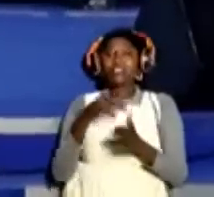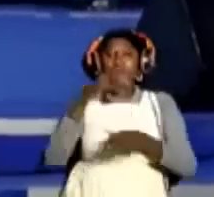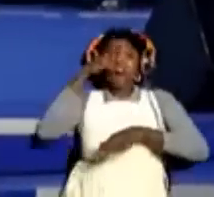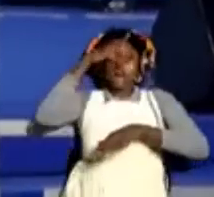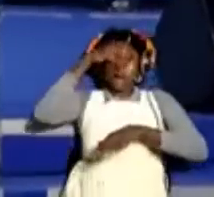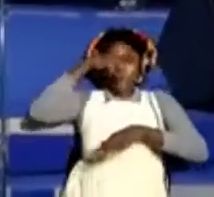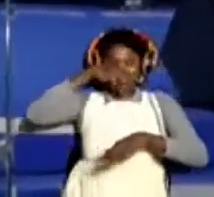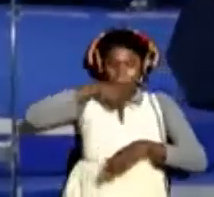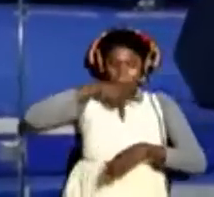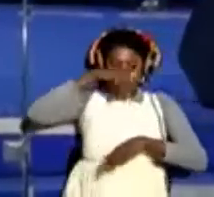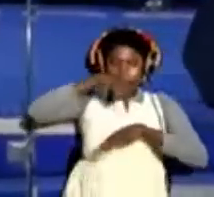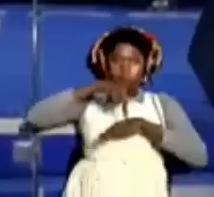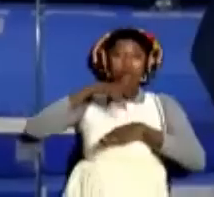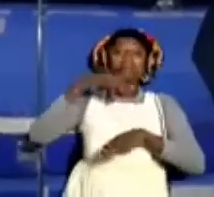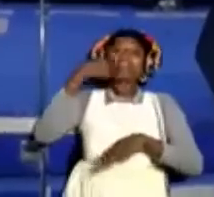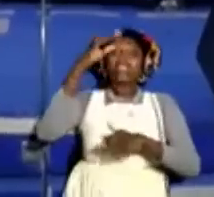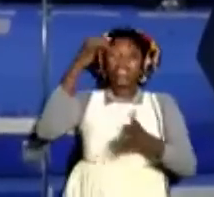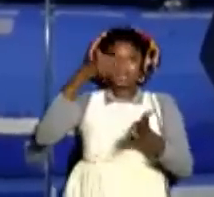Paul spoke about them.